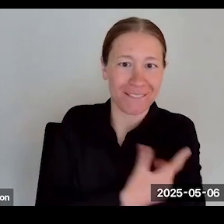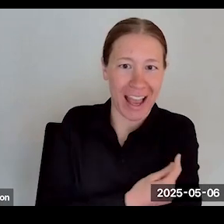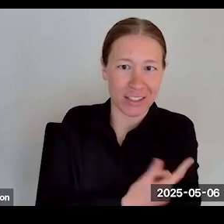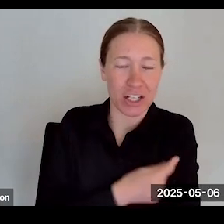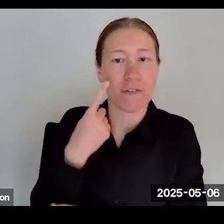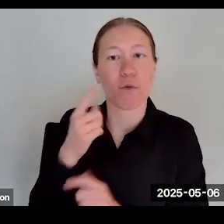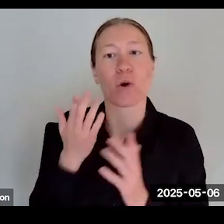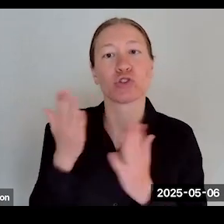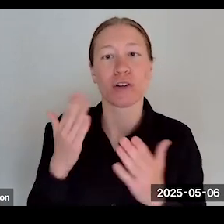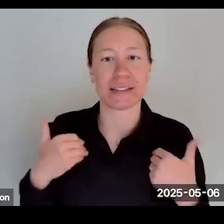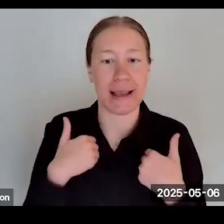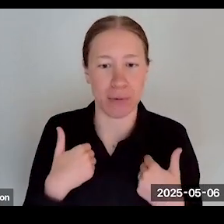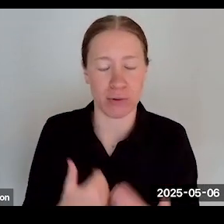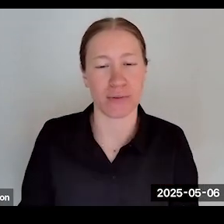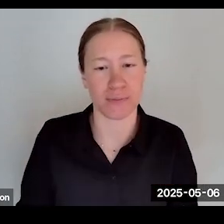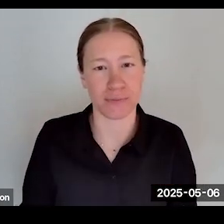service animals.